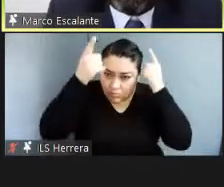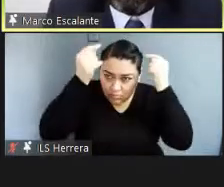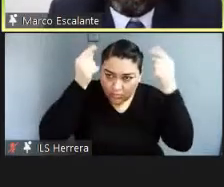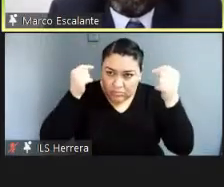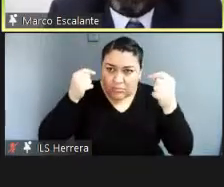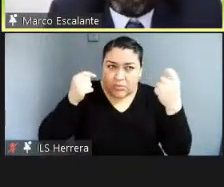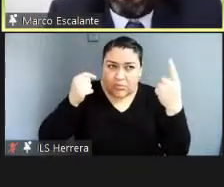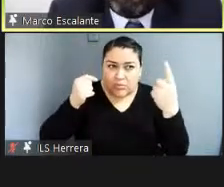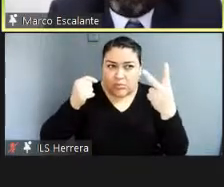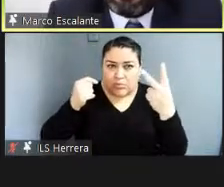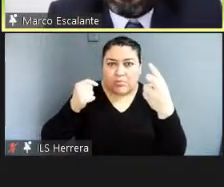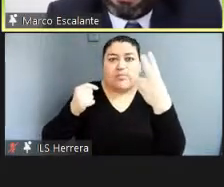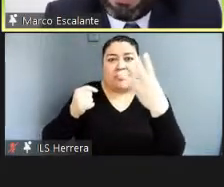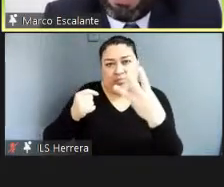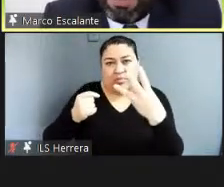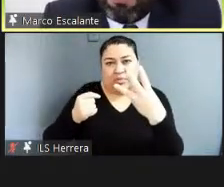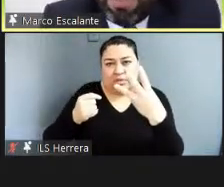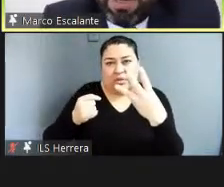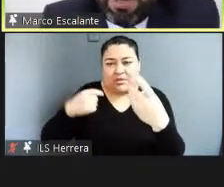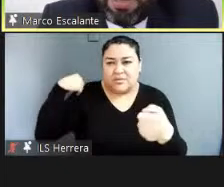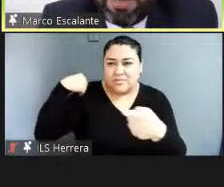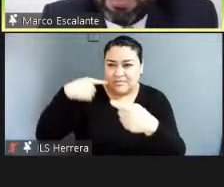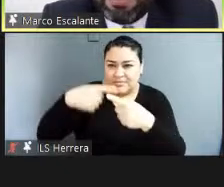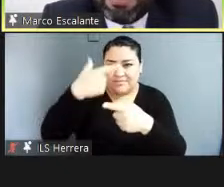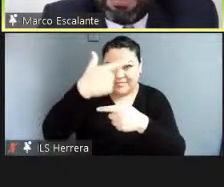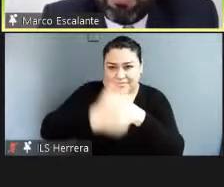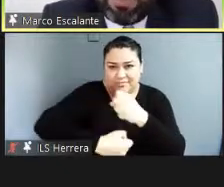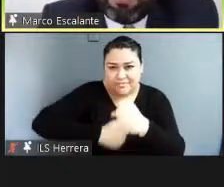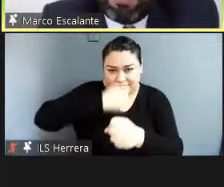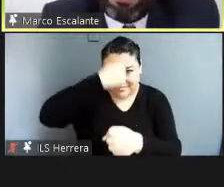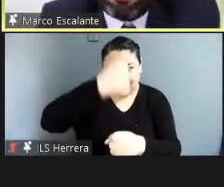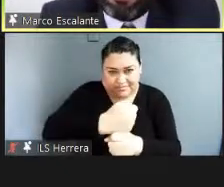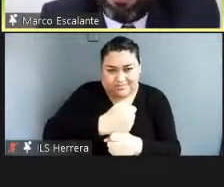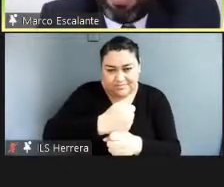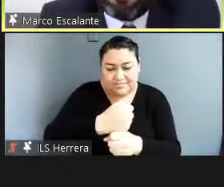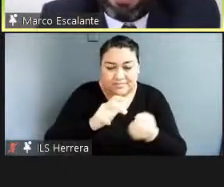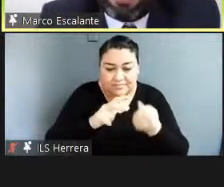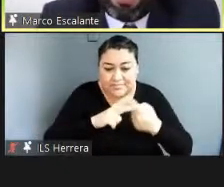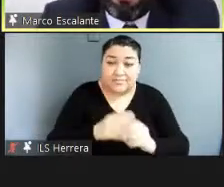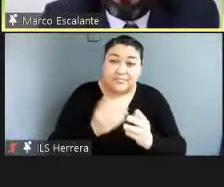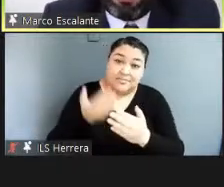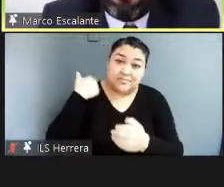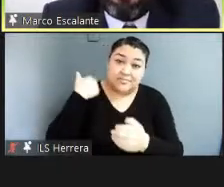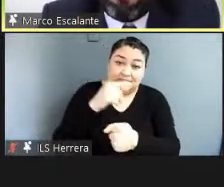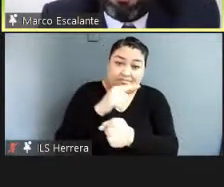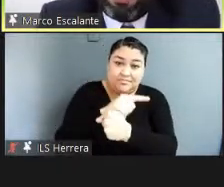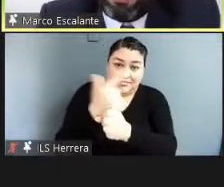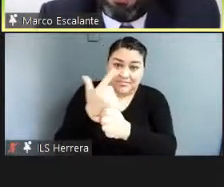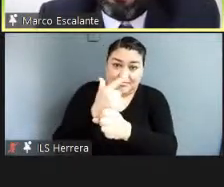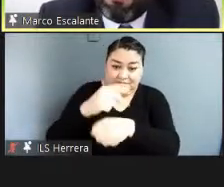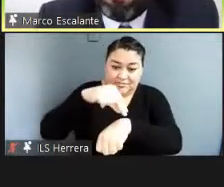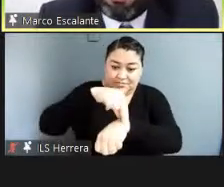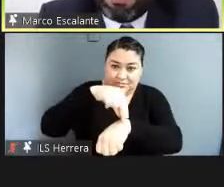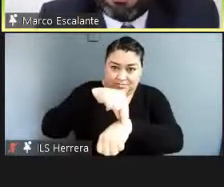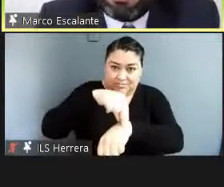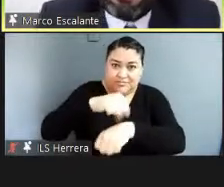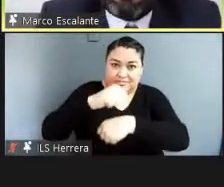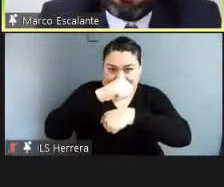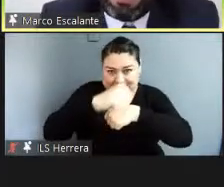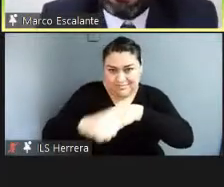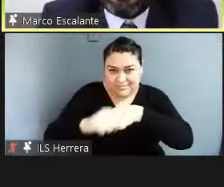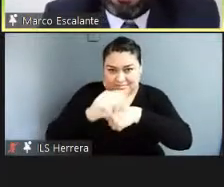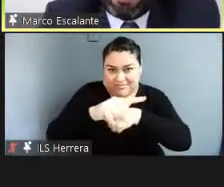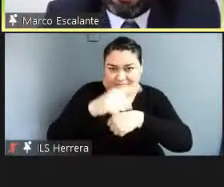3 generations of graduates. The curriculum is 7 years long. Ever since